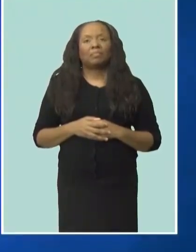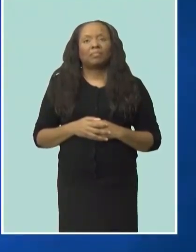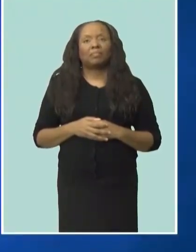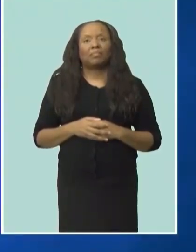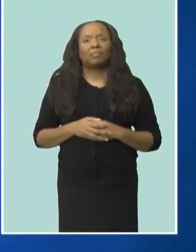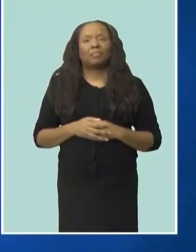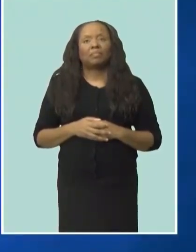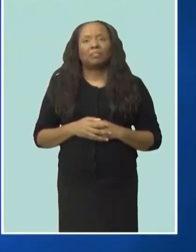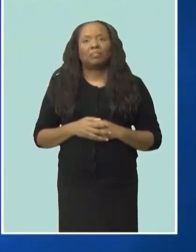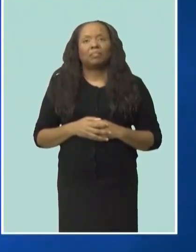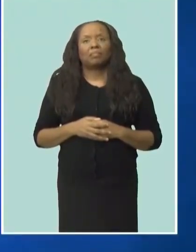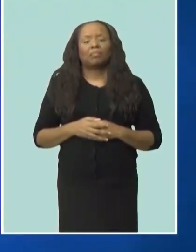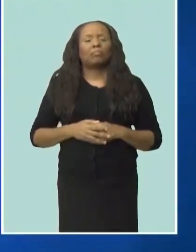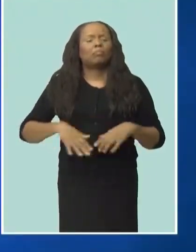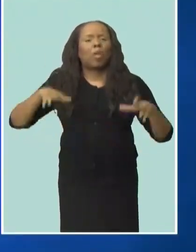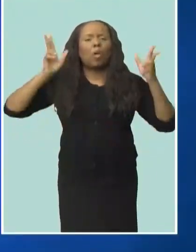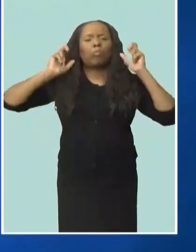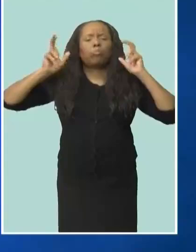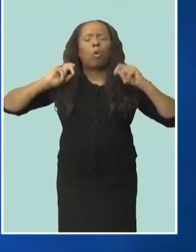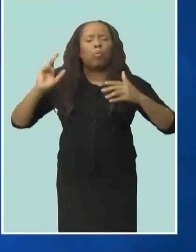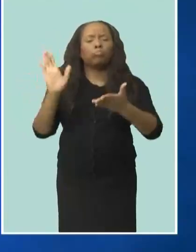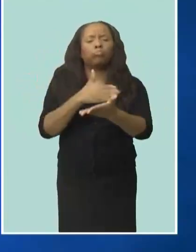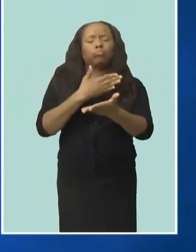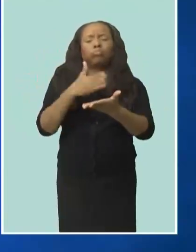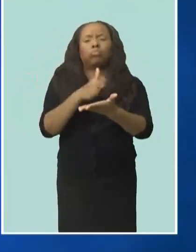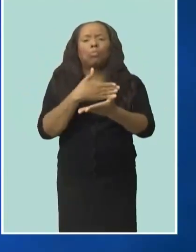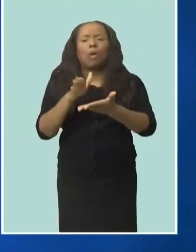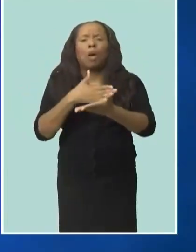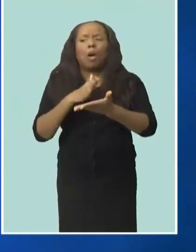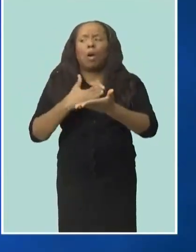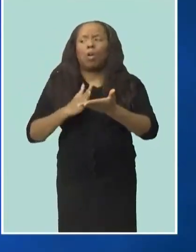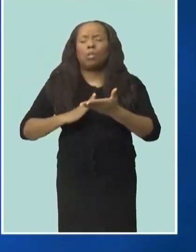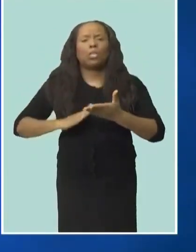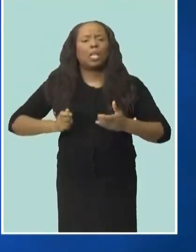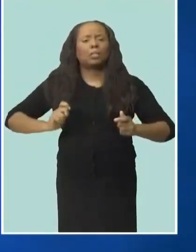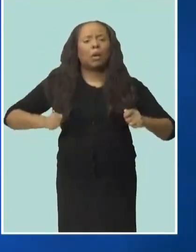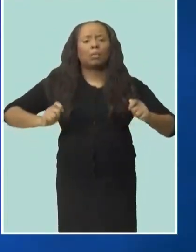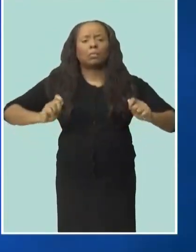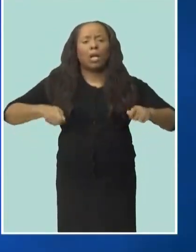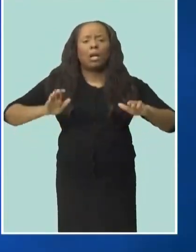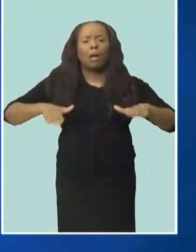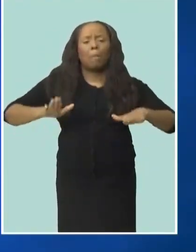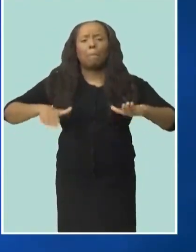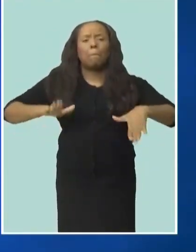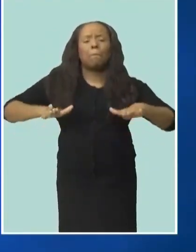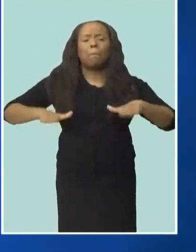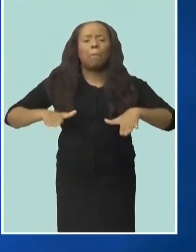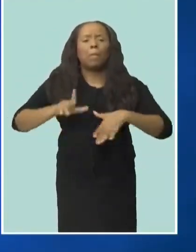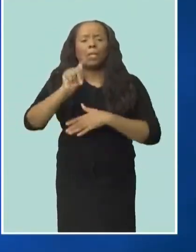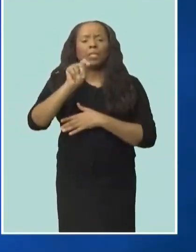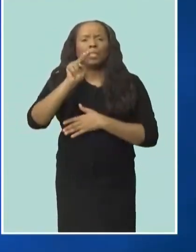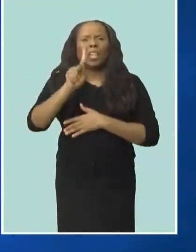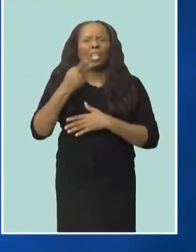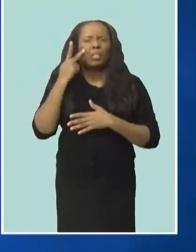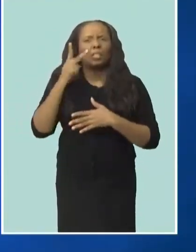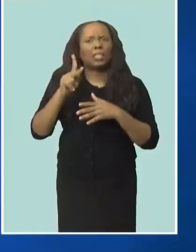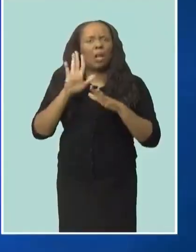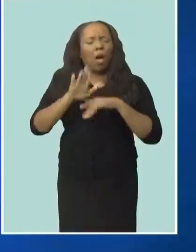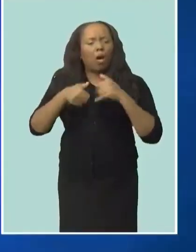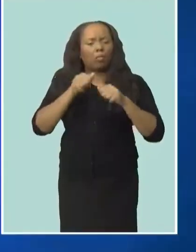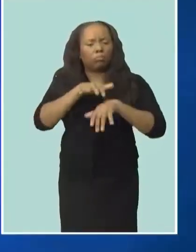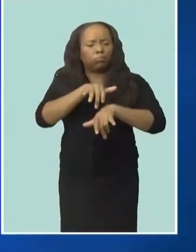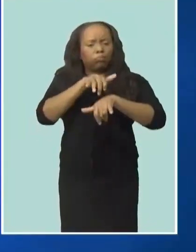The vibrant rhythm of the tug band, chanting libations, and the movements and the footwork demonstrated by members of the